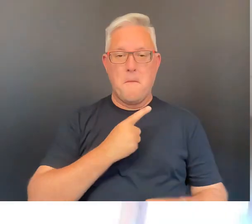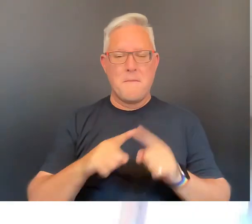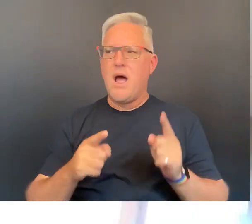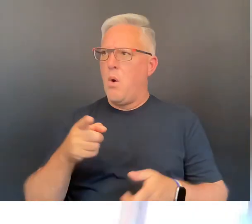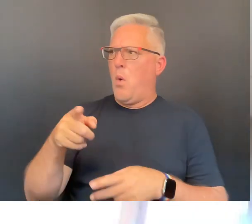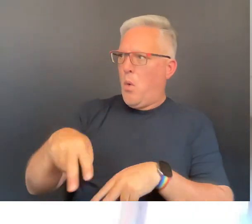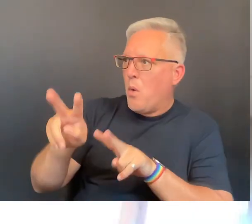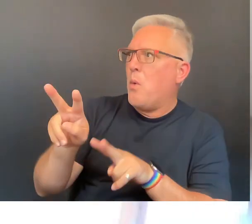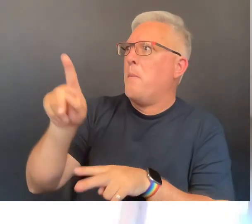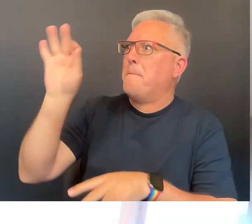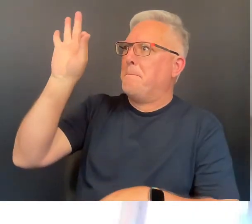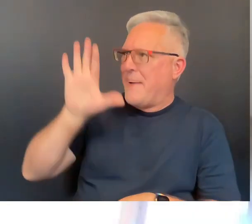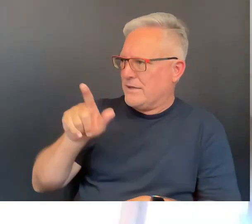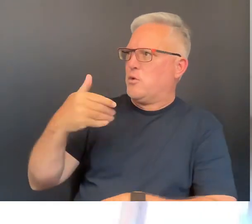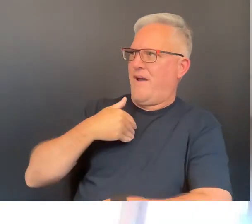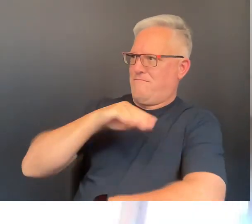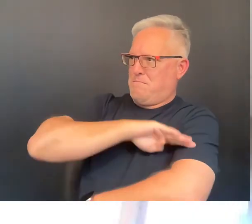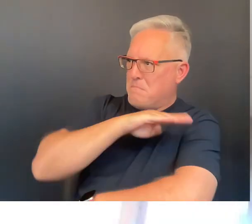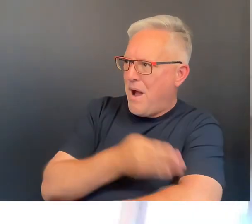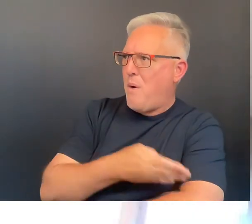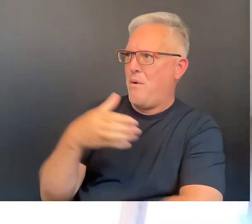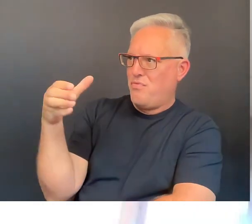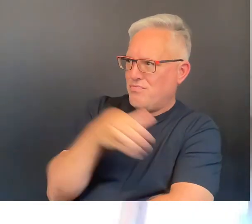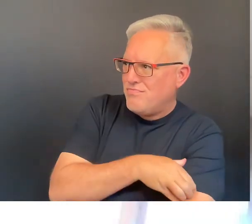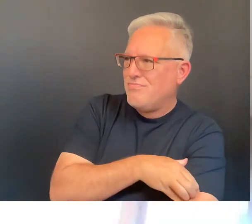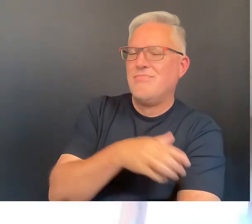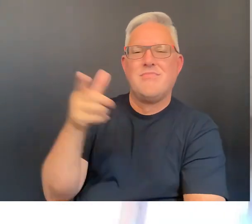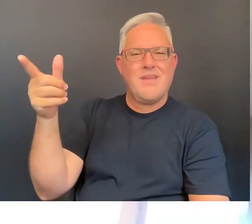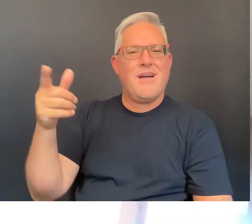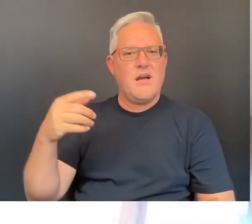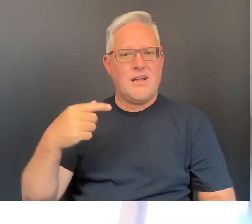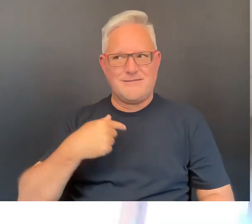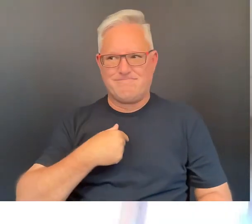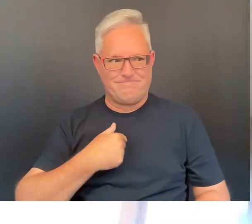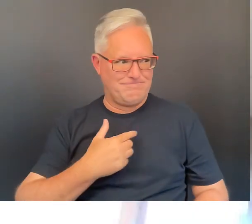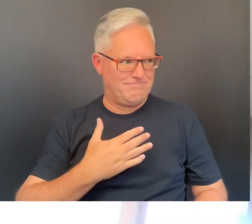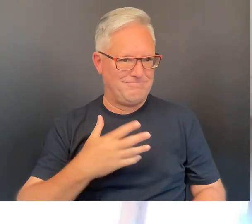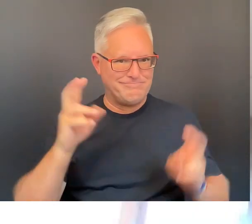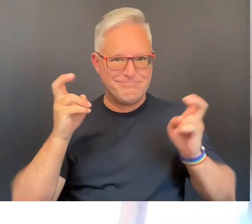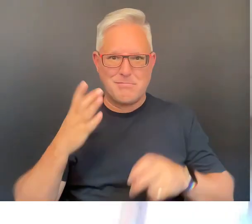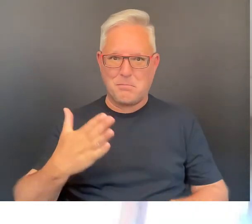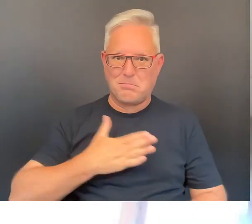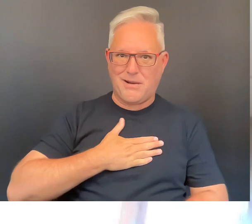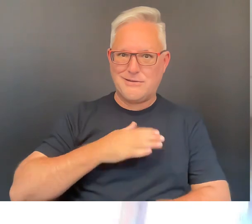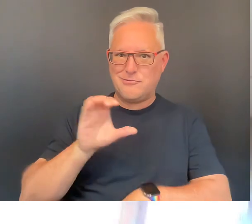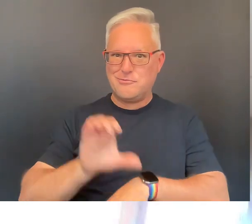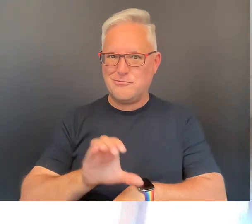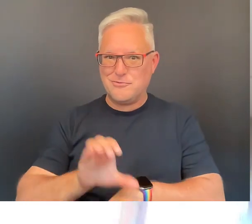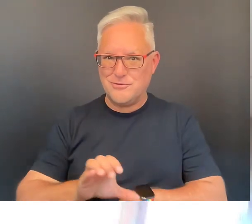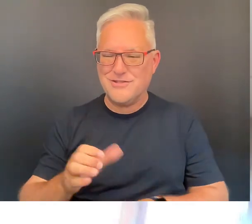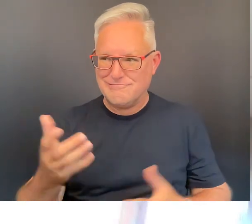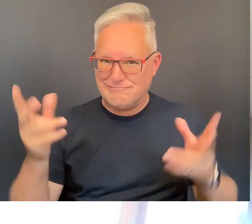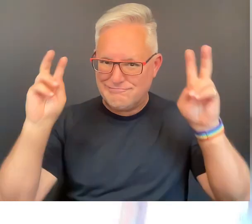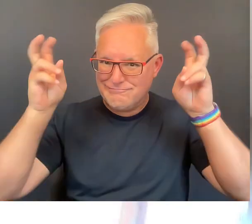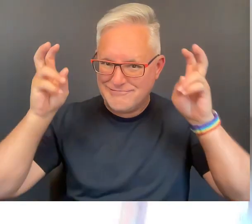pastor, right? In the pulpit, this is your church. As a pastor, you have that power